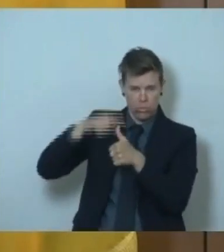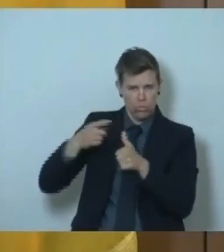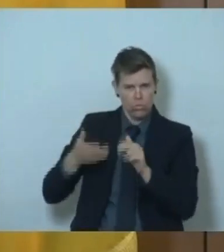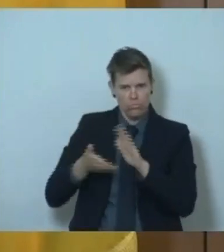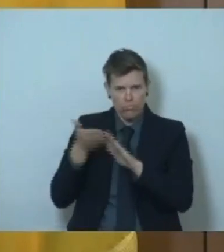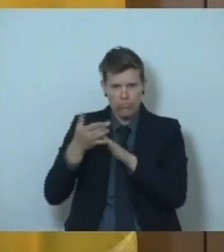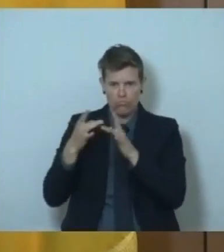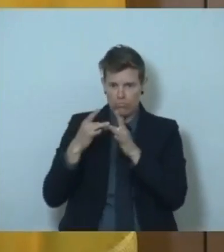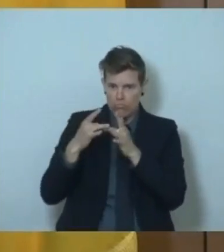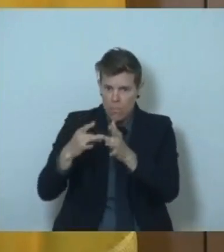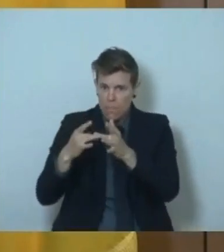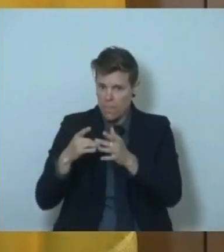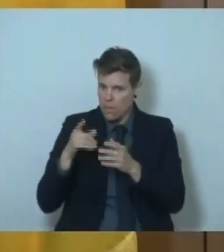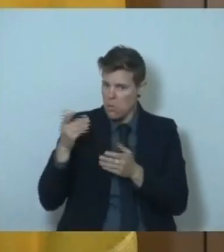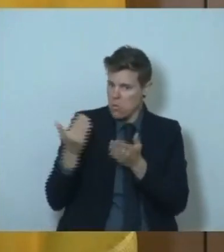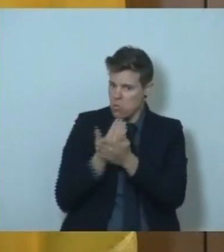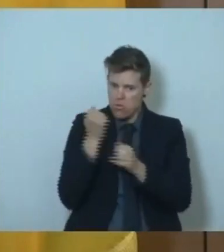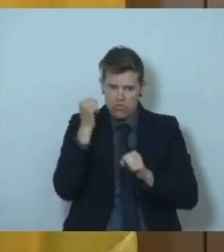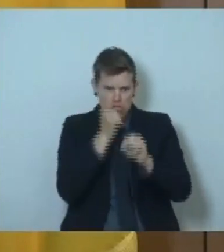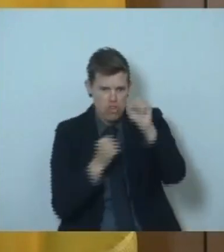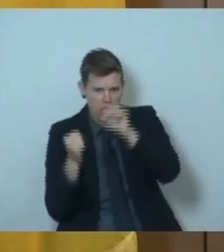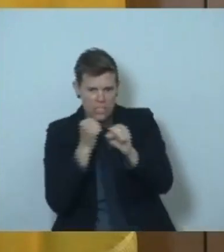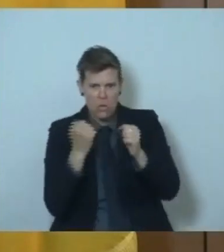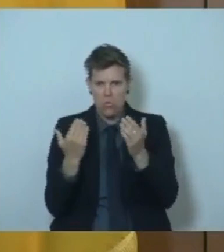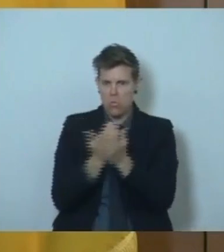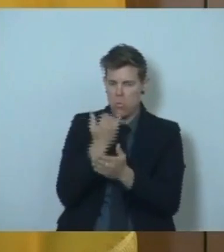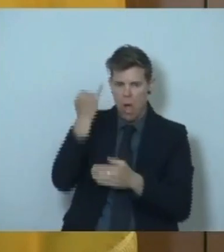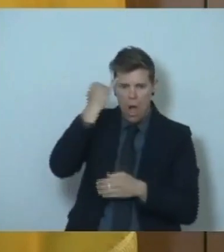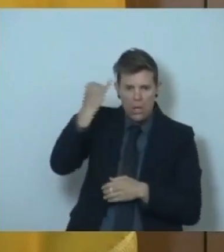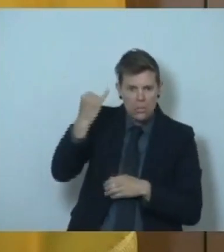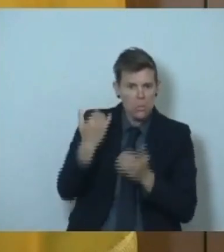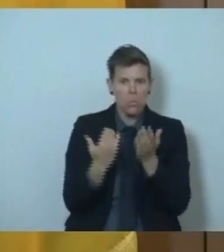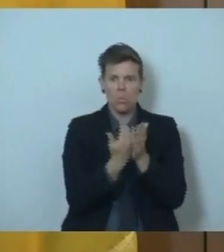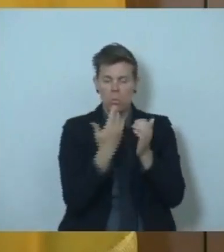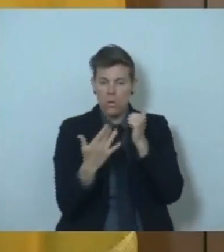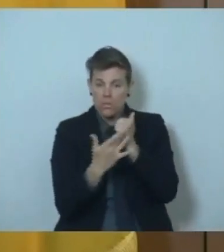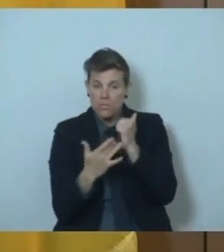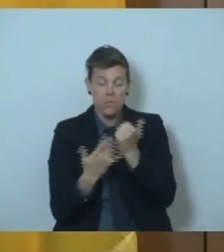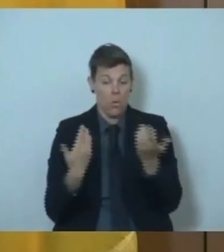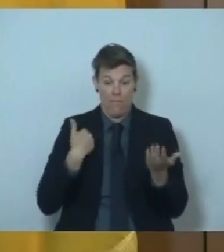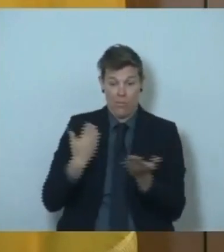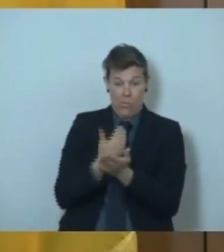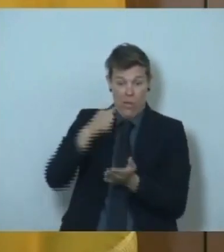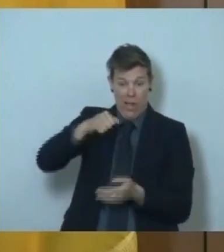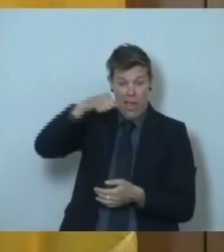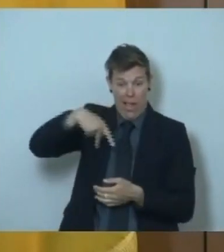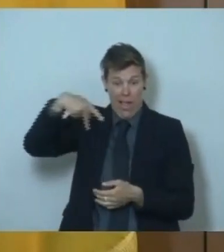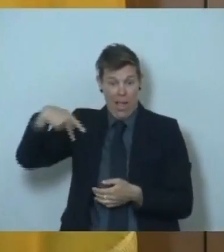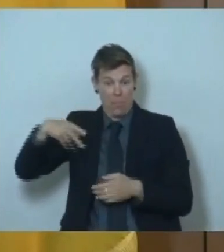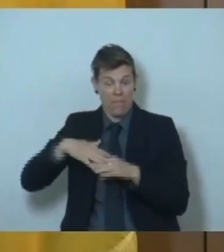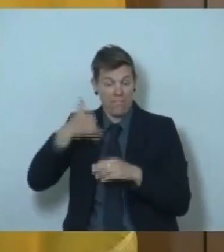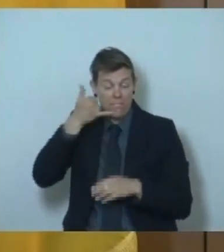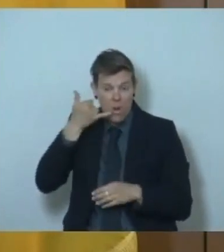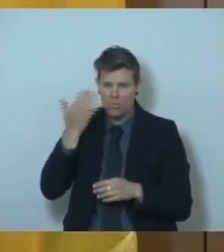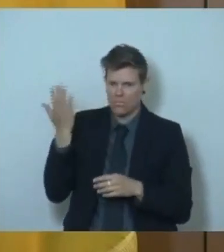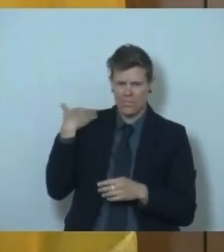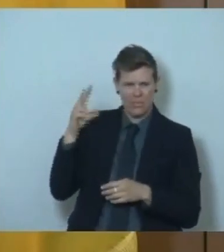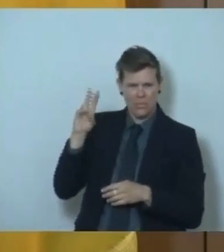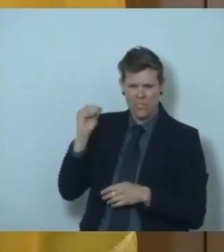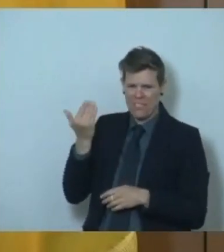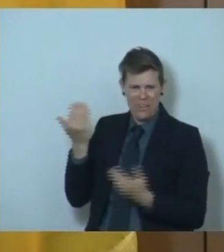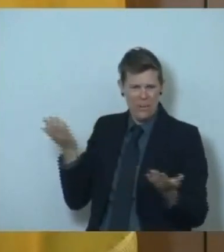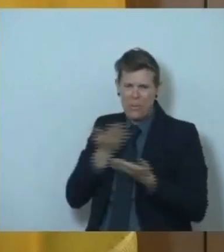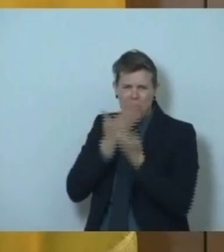apps about dealing with a pandemic and healthcare information were not available in 2015. So this is a